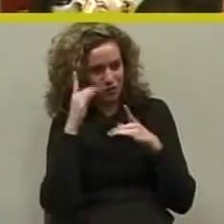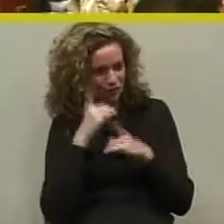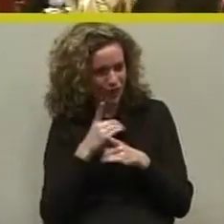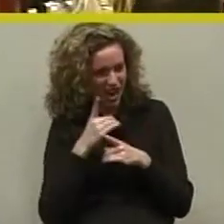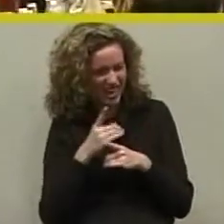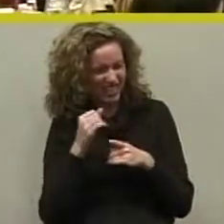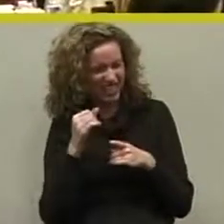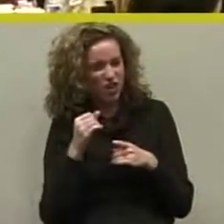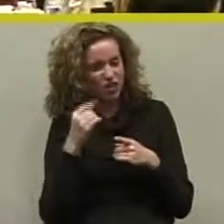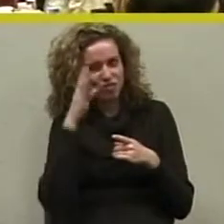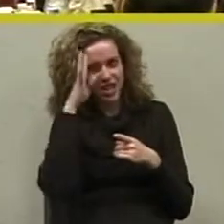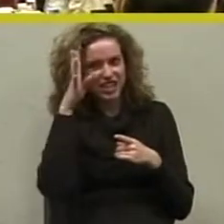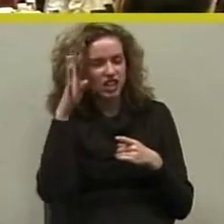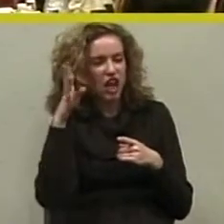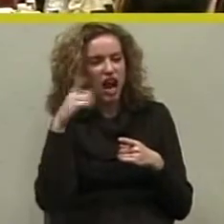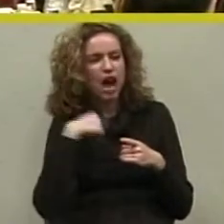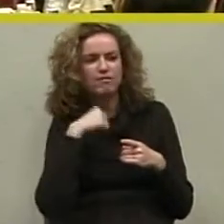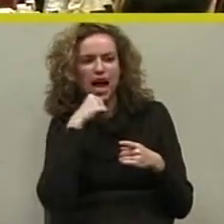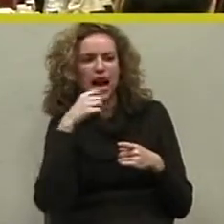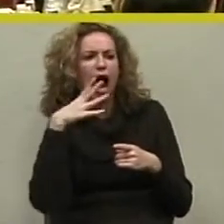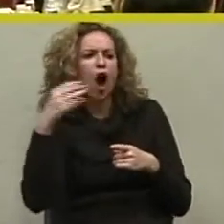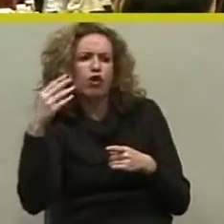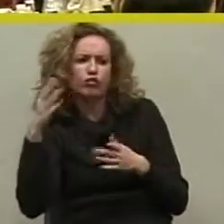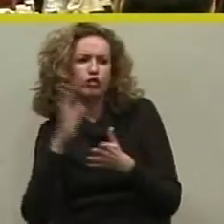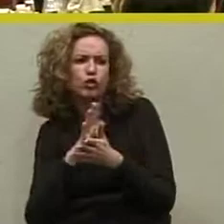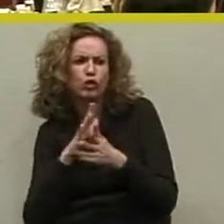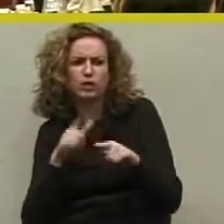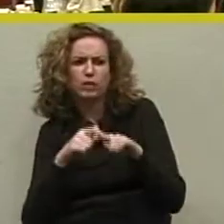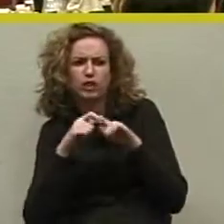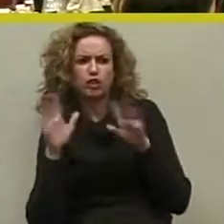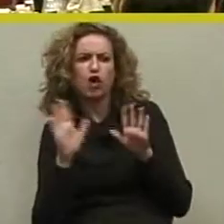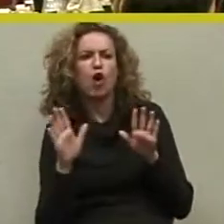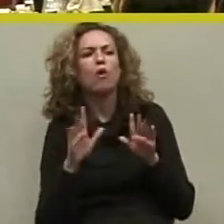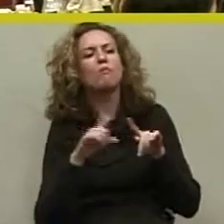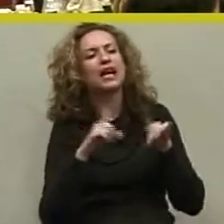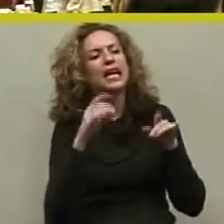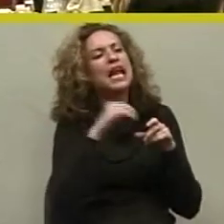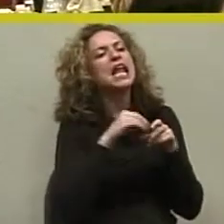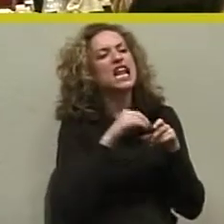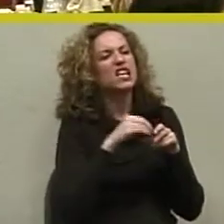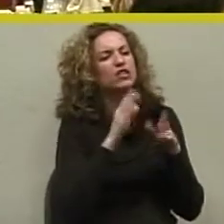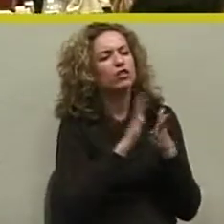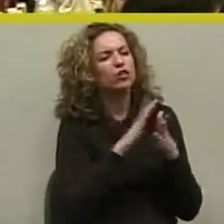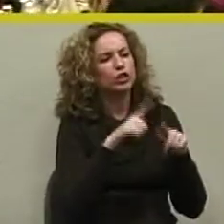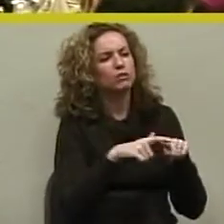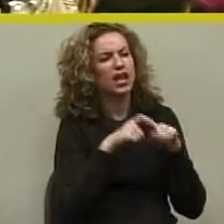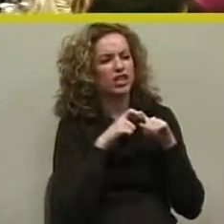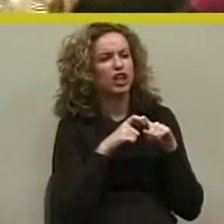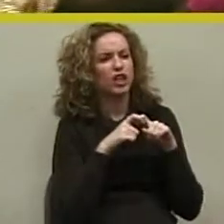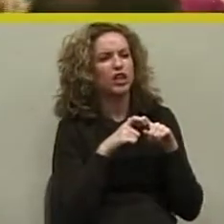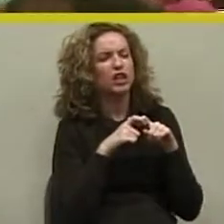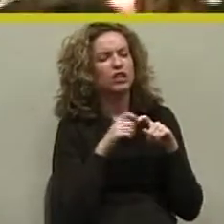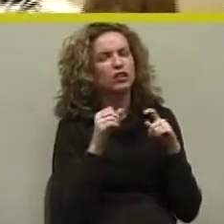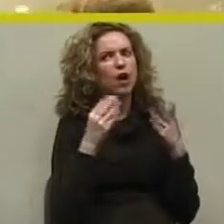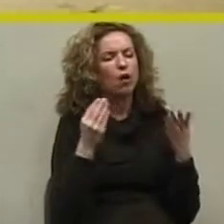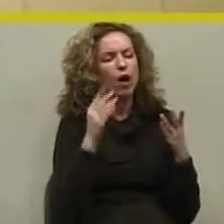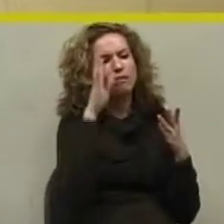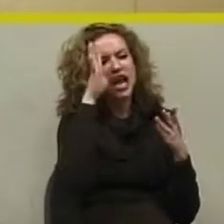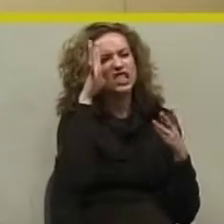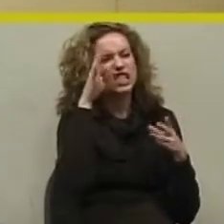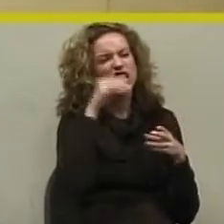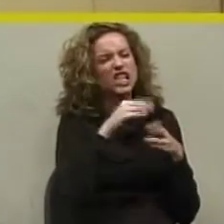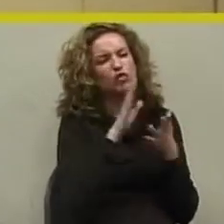an out-of-school suspension, because out-of-school is even crazier, right? Let's give them time off for bad behavior. Yeah. All right? Let's say we do an